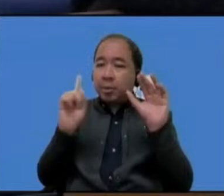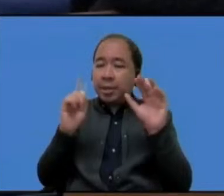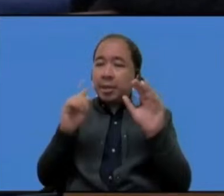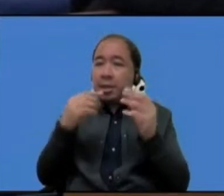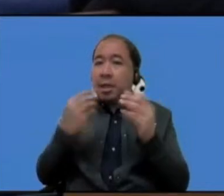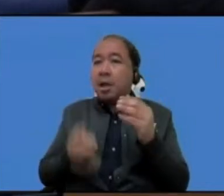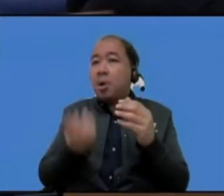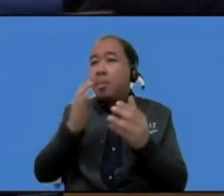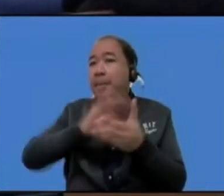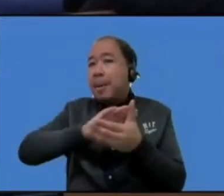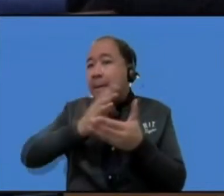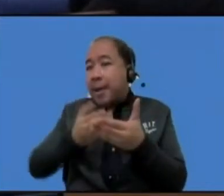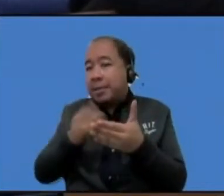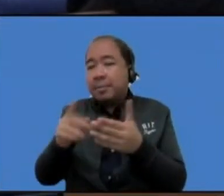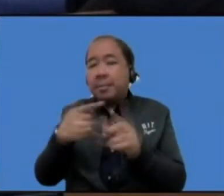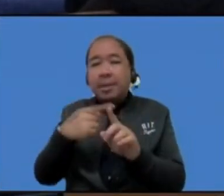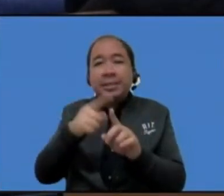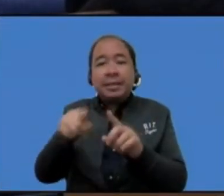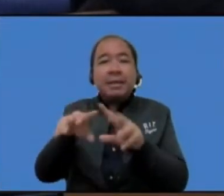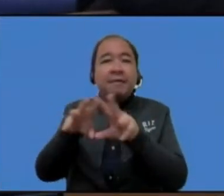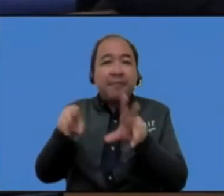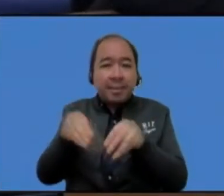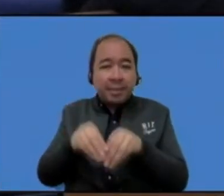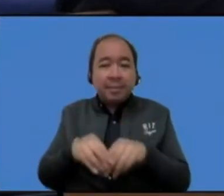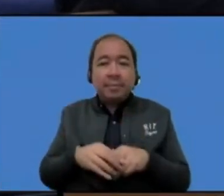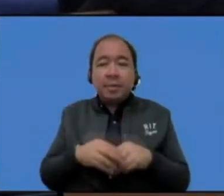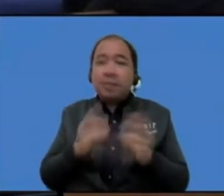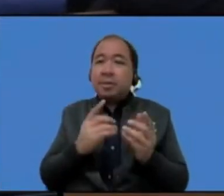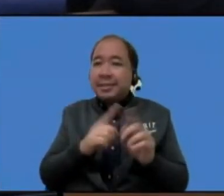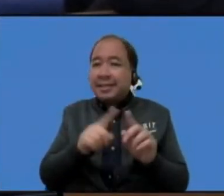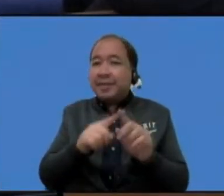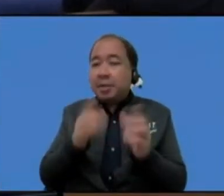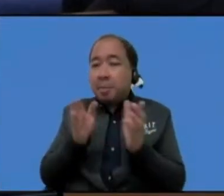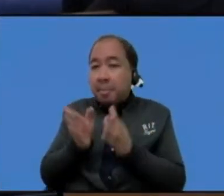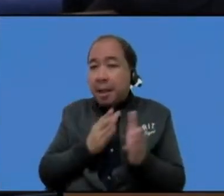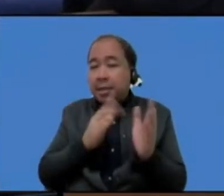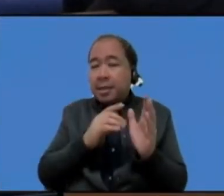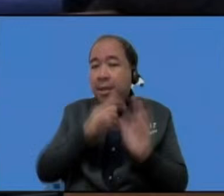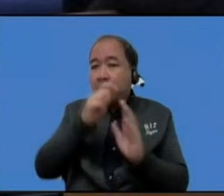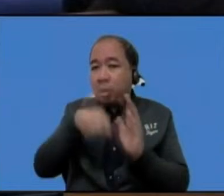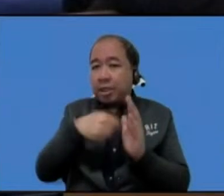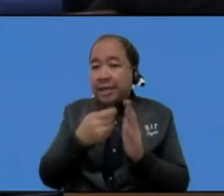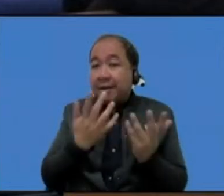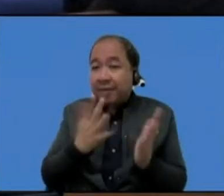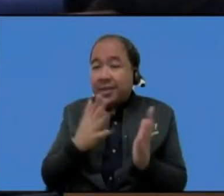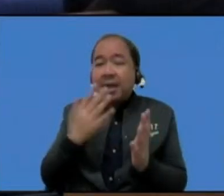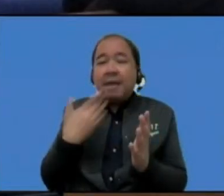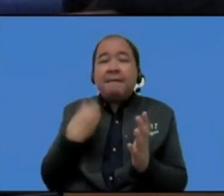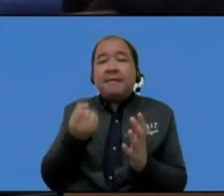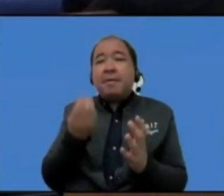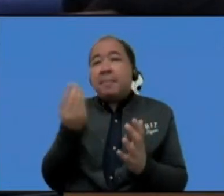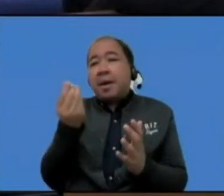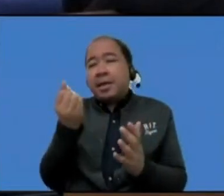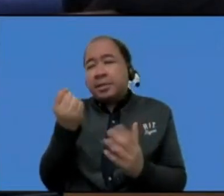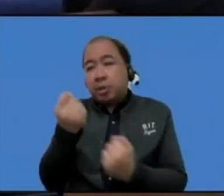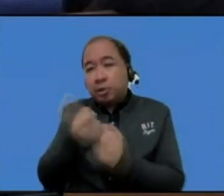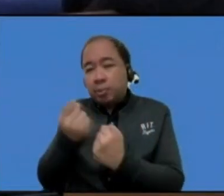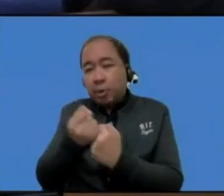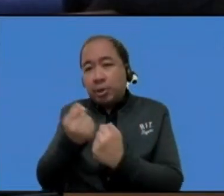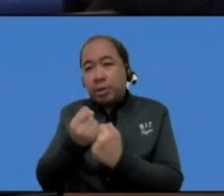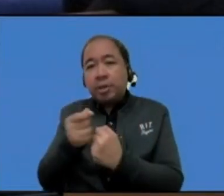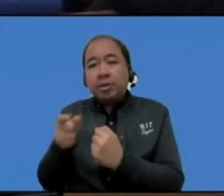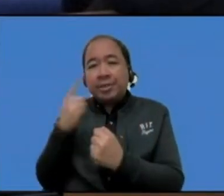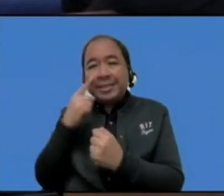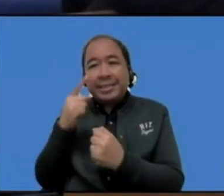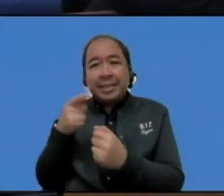families. Several initiatives have been initiated, including financial assistance in the form of death